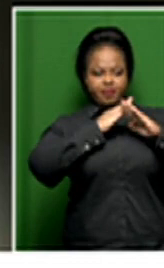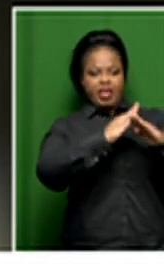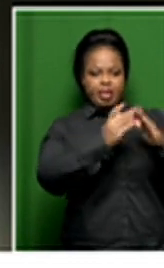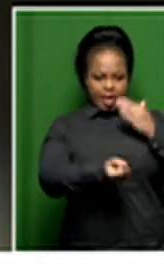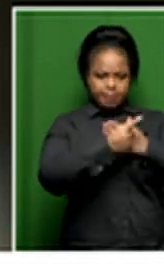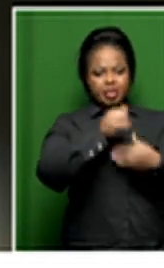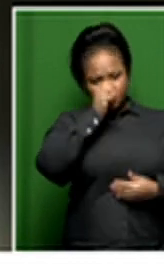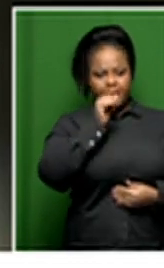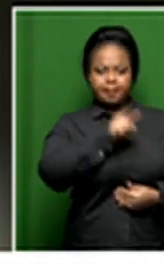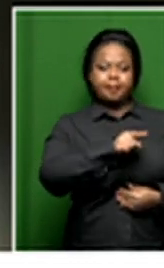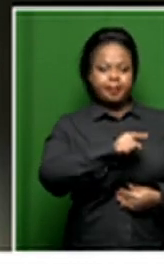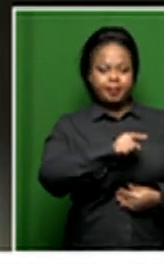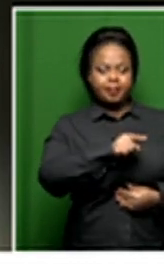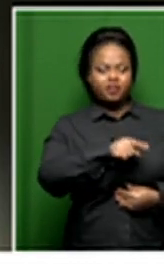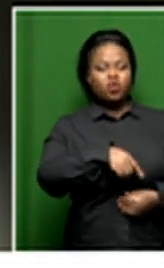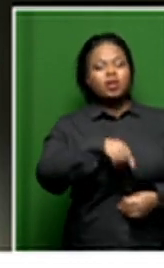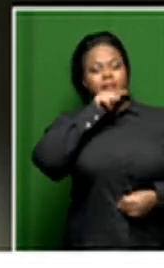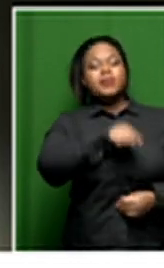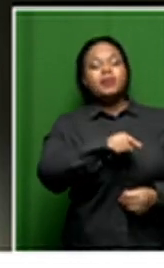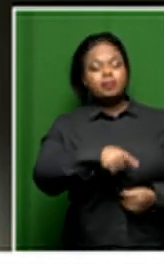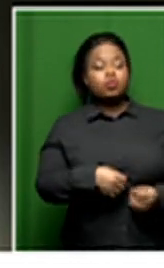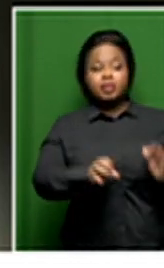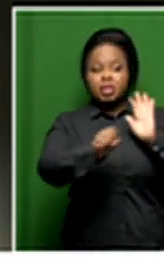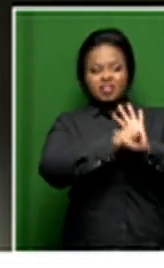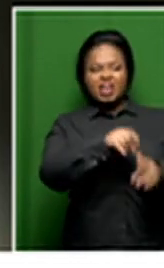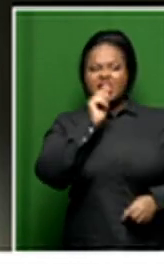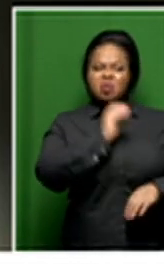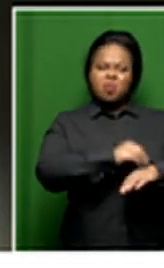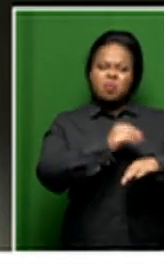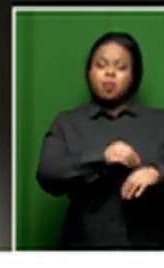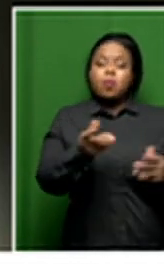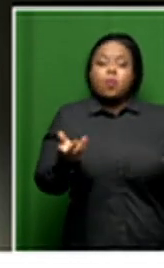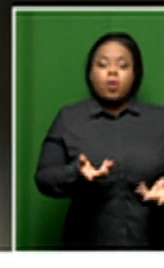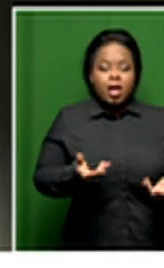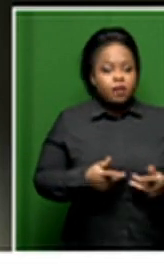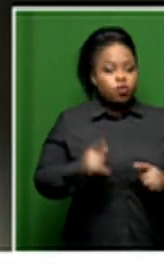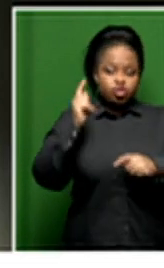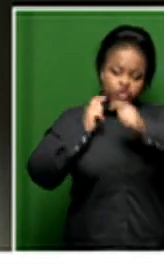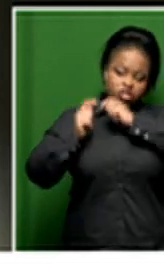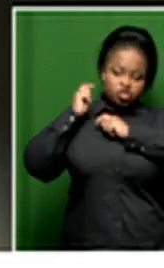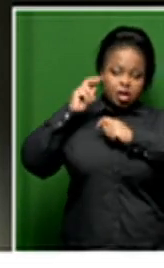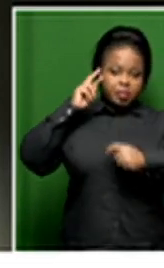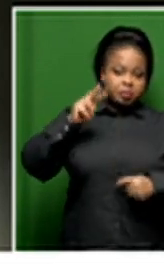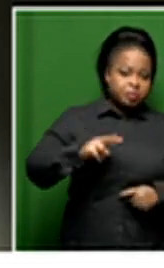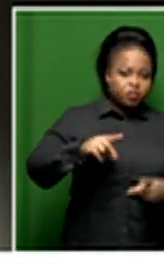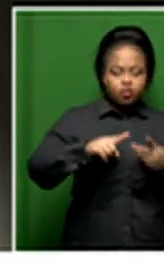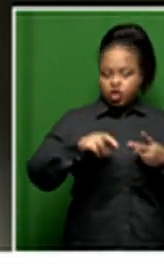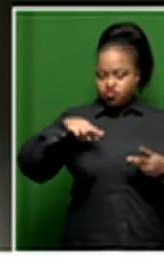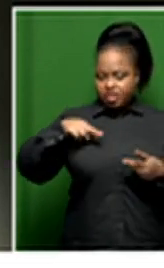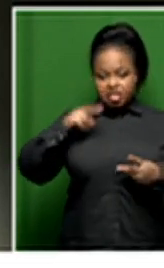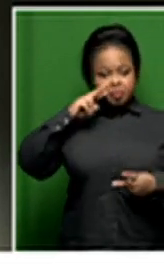preventing this hate, identifying where it's coming from. Is it from traditional perspectives? Is it from